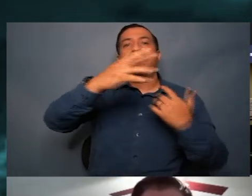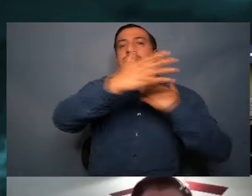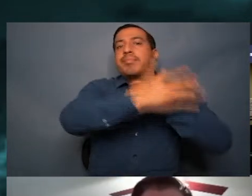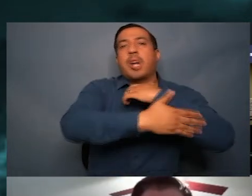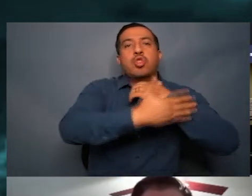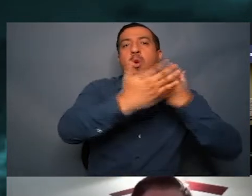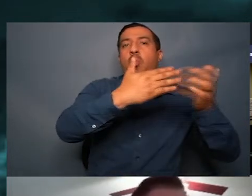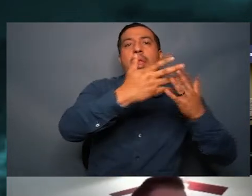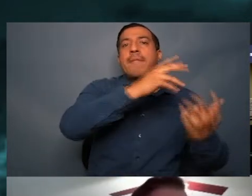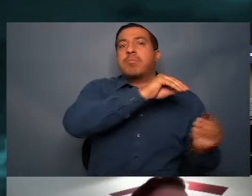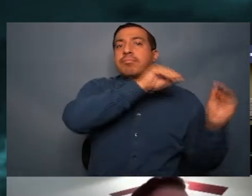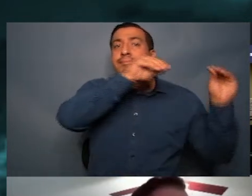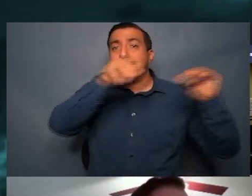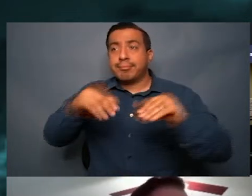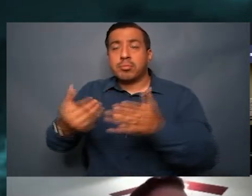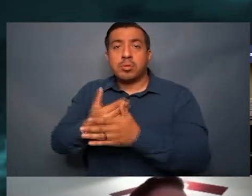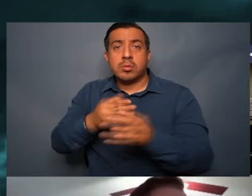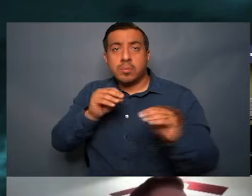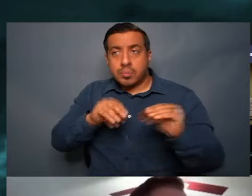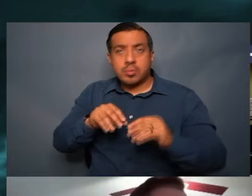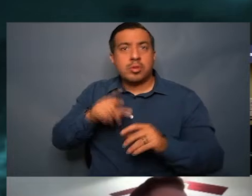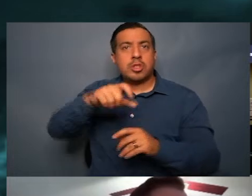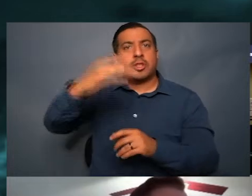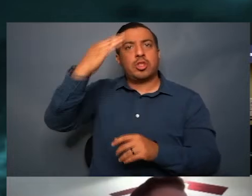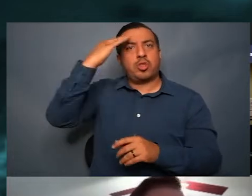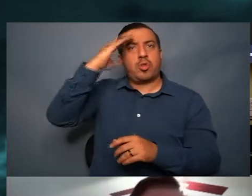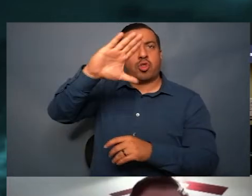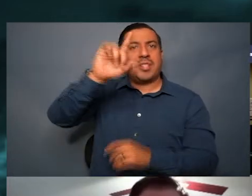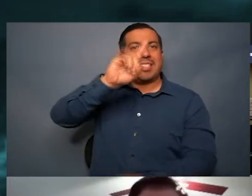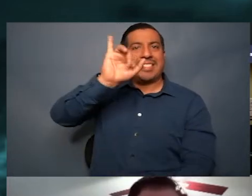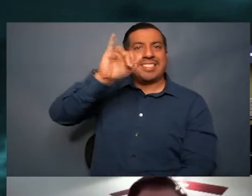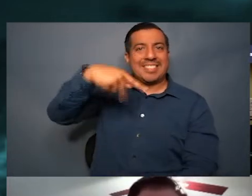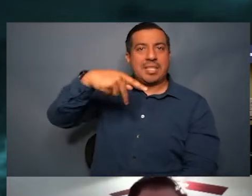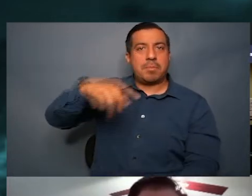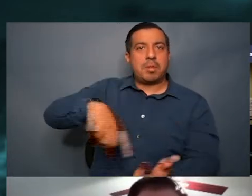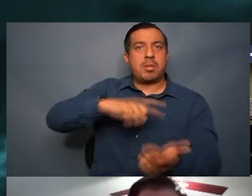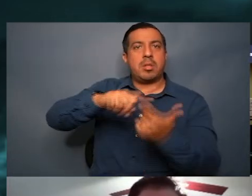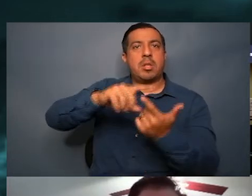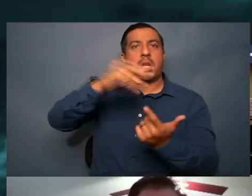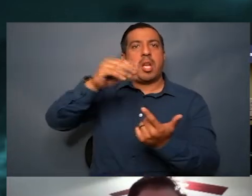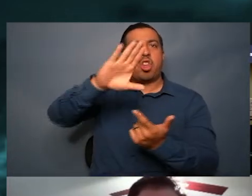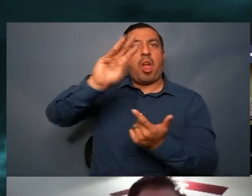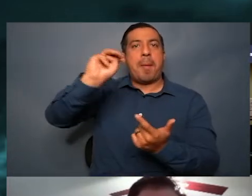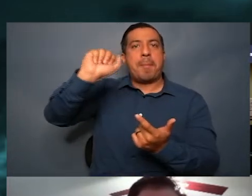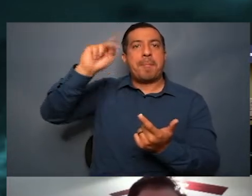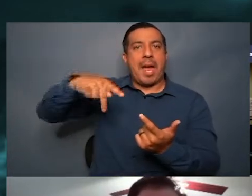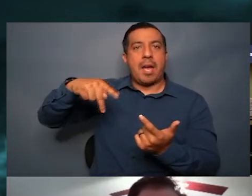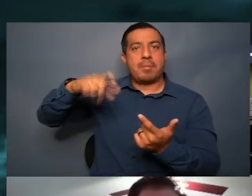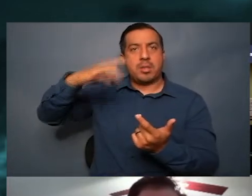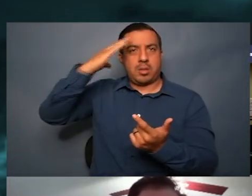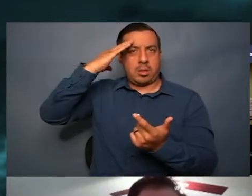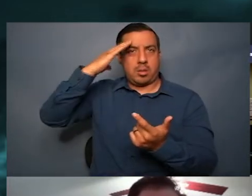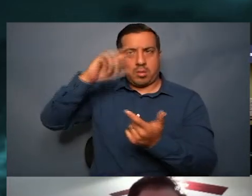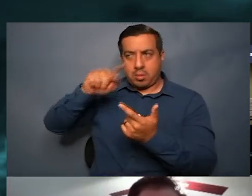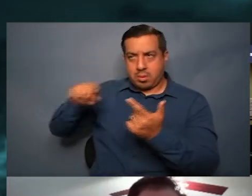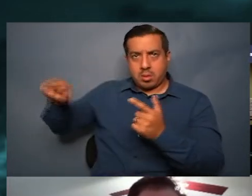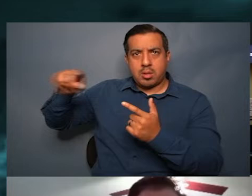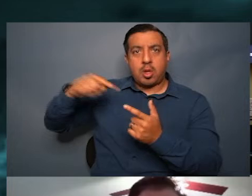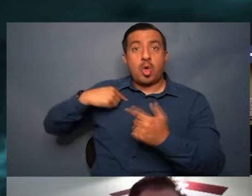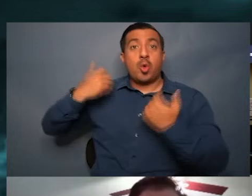country, is to learn your zip code and zip zone map. We try to evacuate